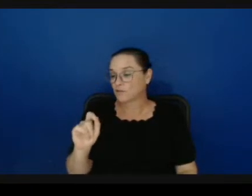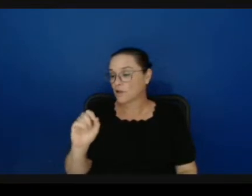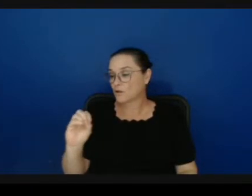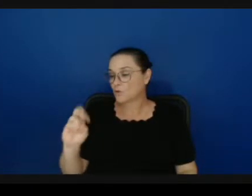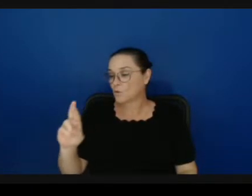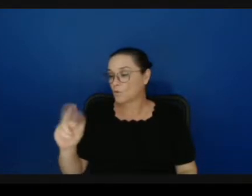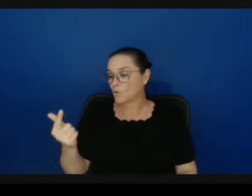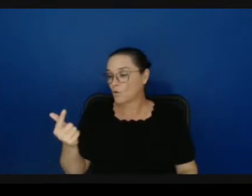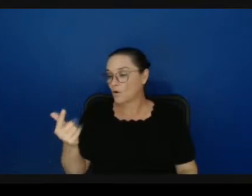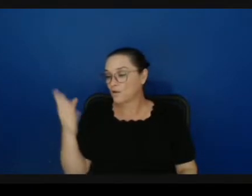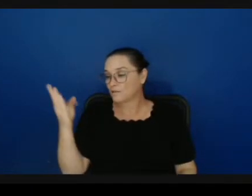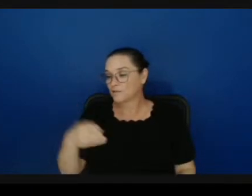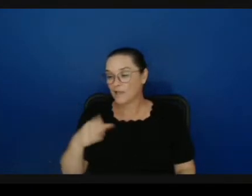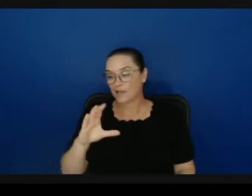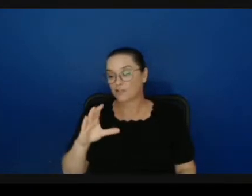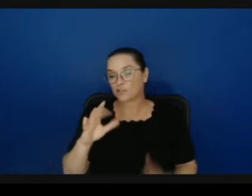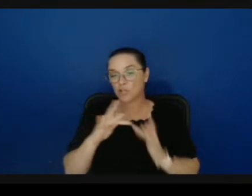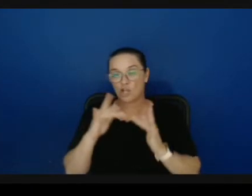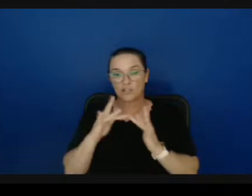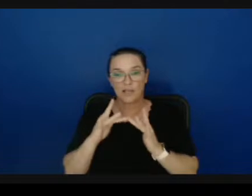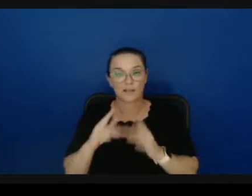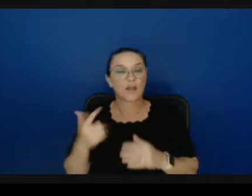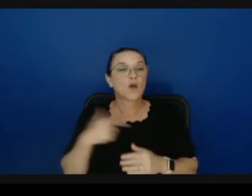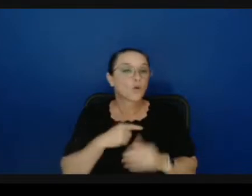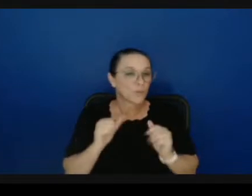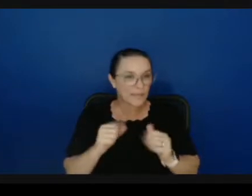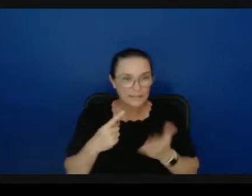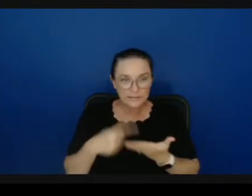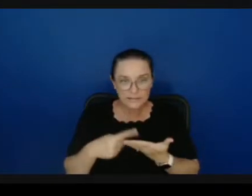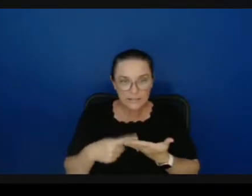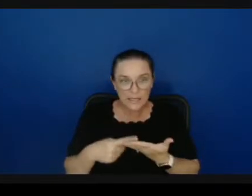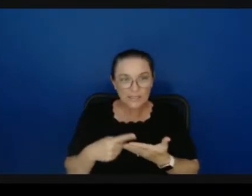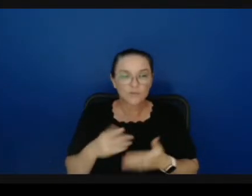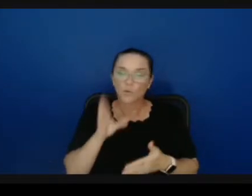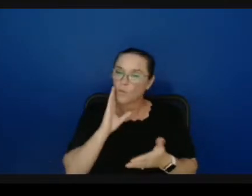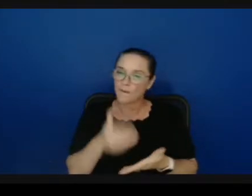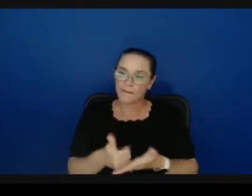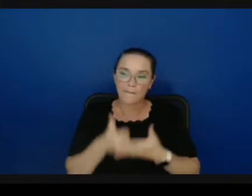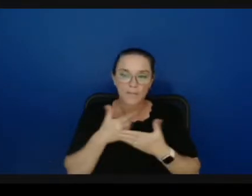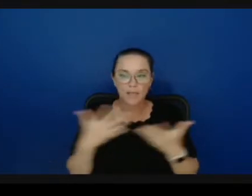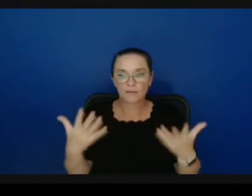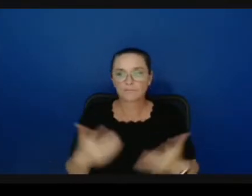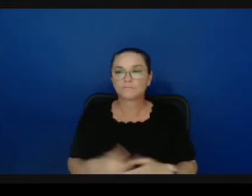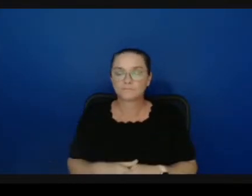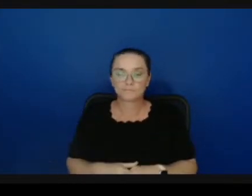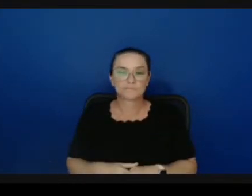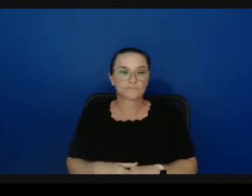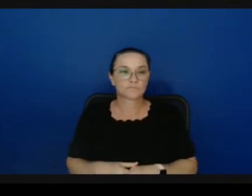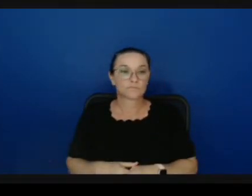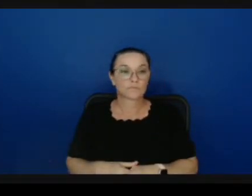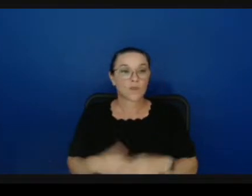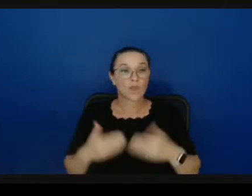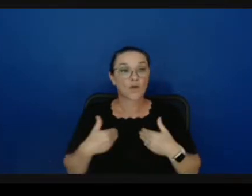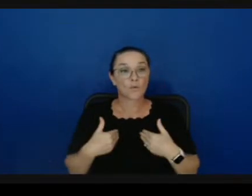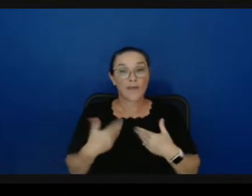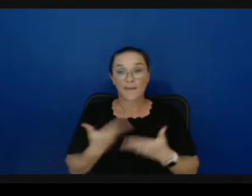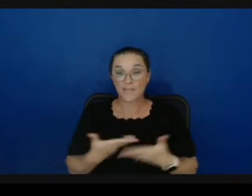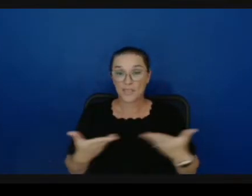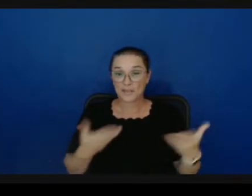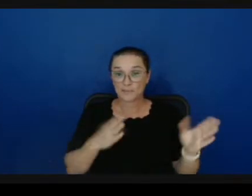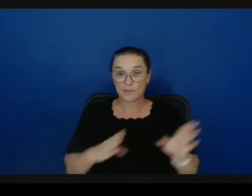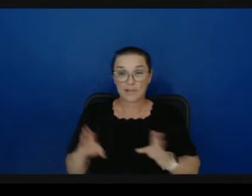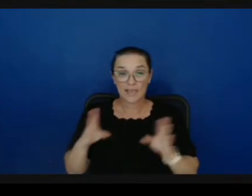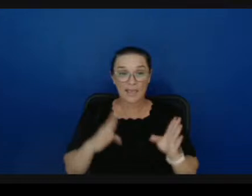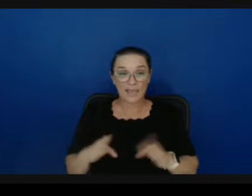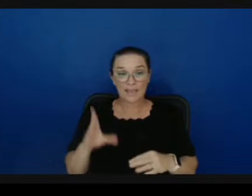hveri.org/contact. Send us an email. We can discuss that, and you'd really help us out. And we have some stuff planned. Dane already kind of